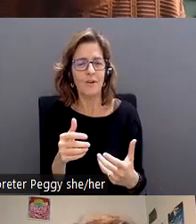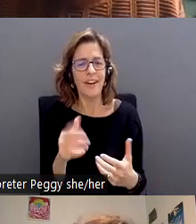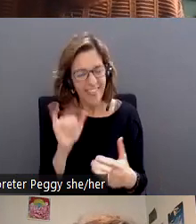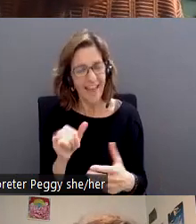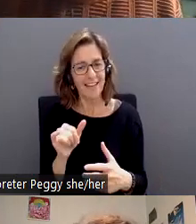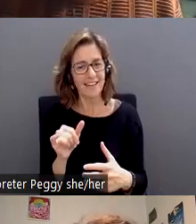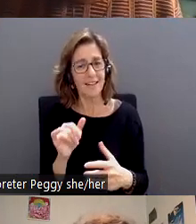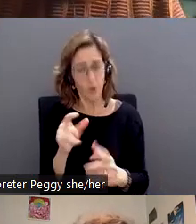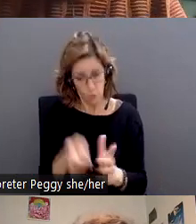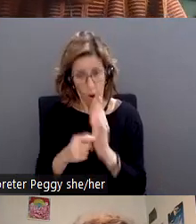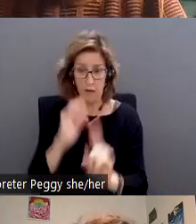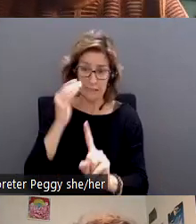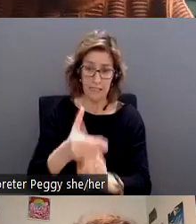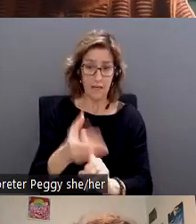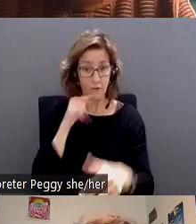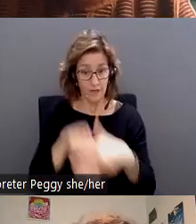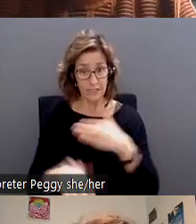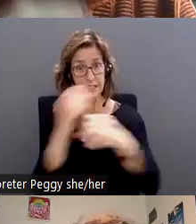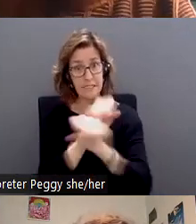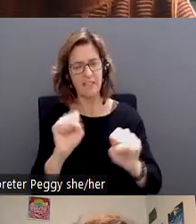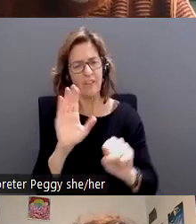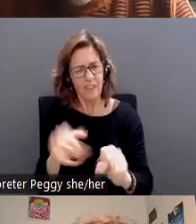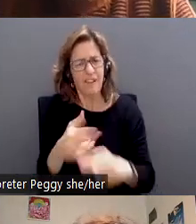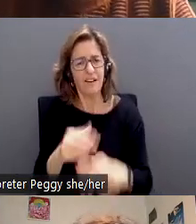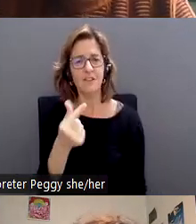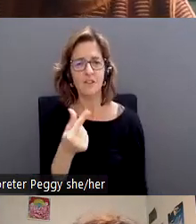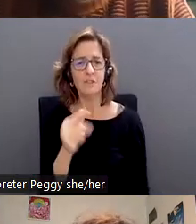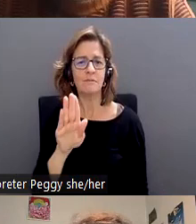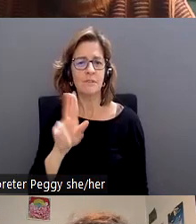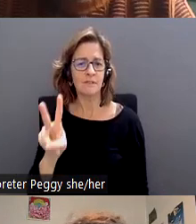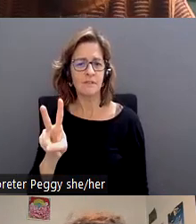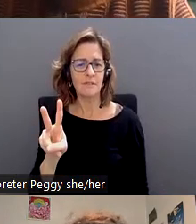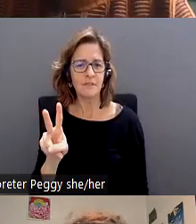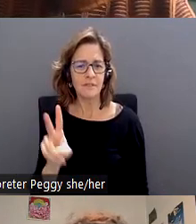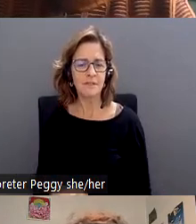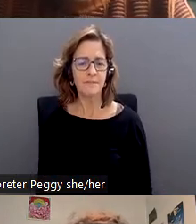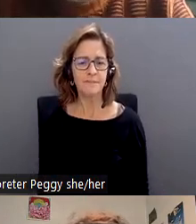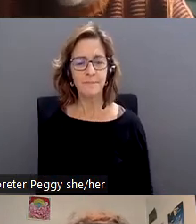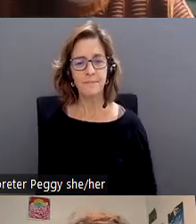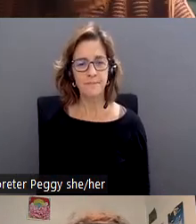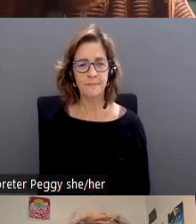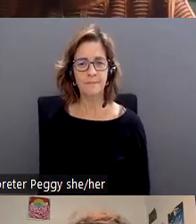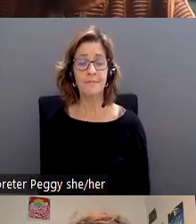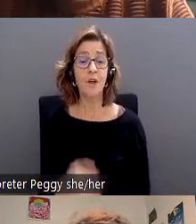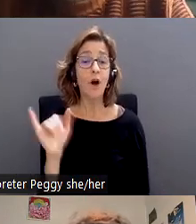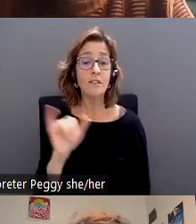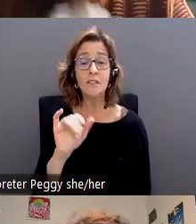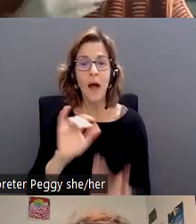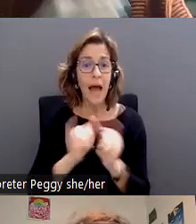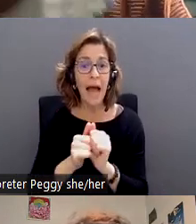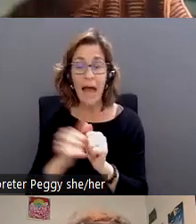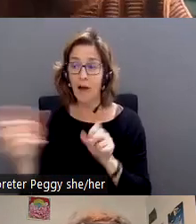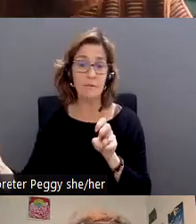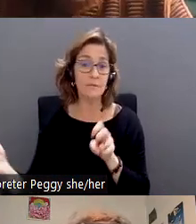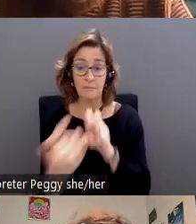can work on these systems. And of course, there's a lot of information also just in terms of intake, in terms of documentation, the